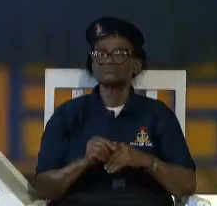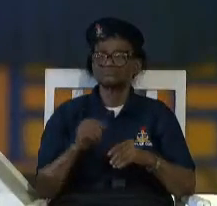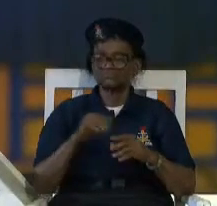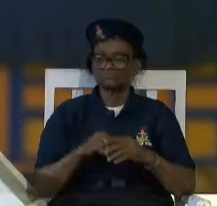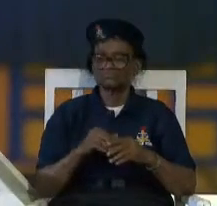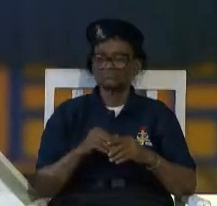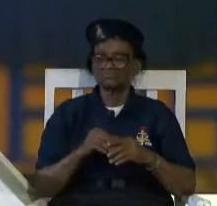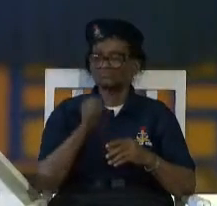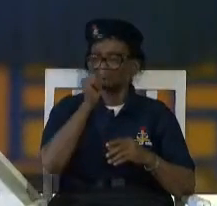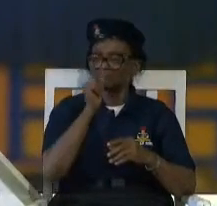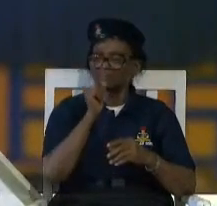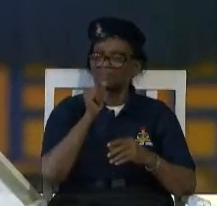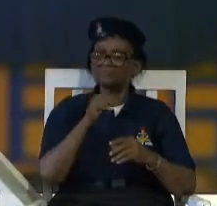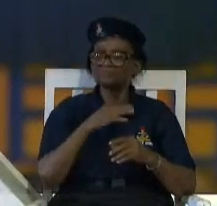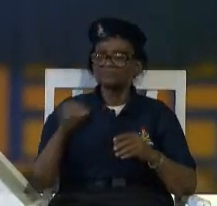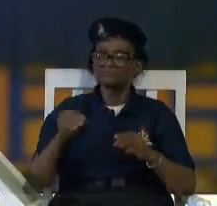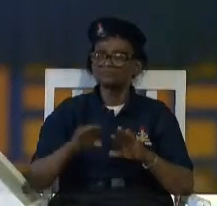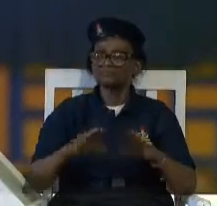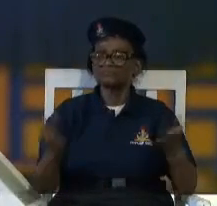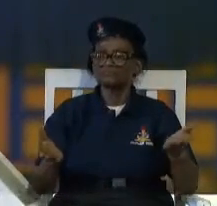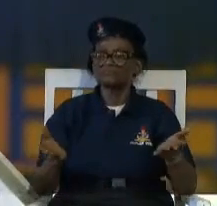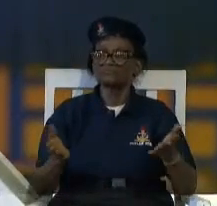in secret and in the open.